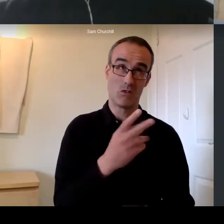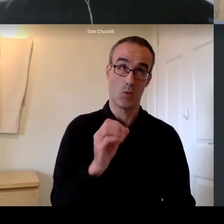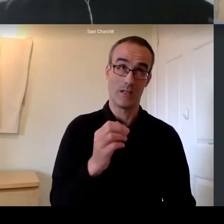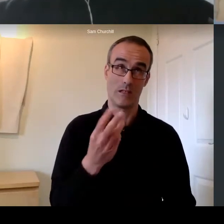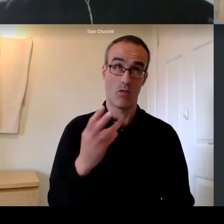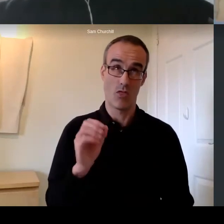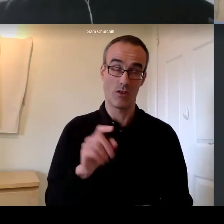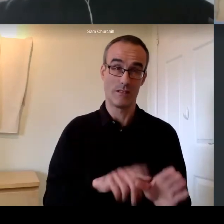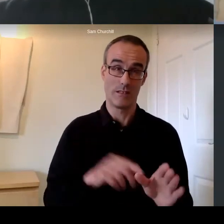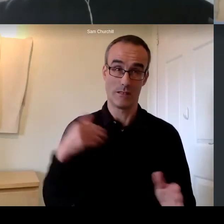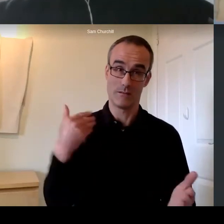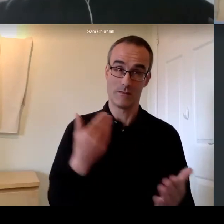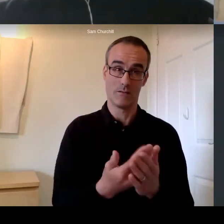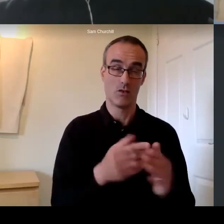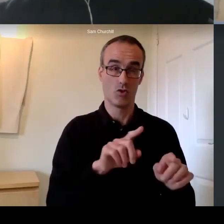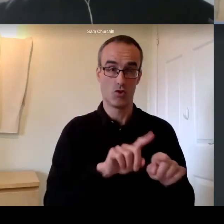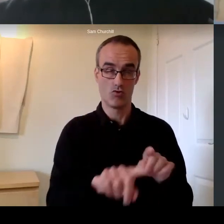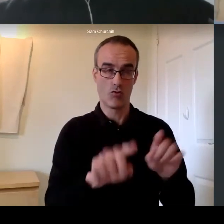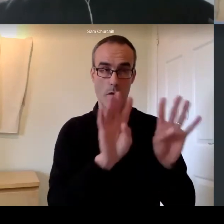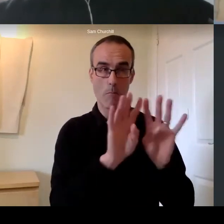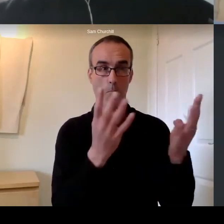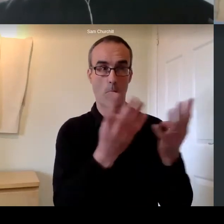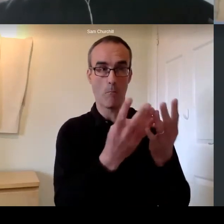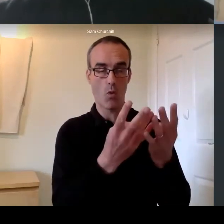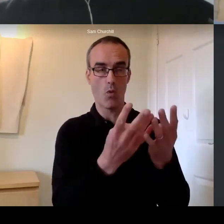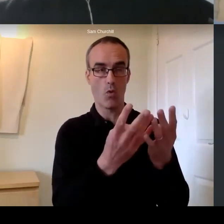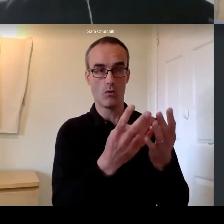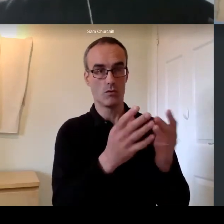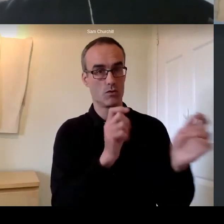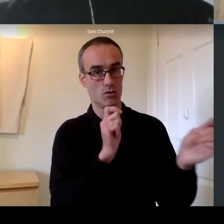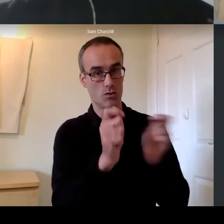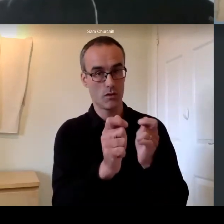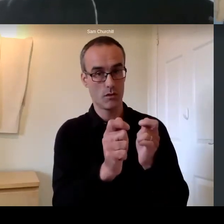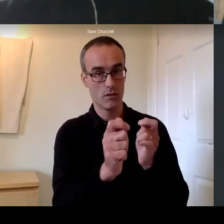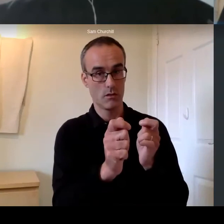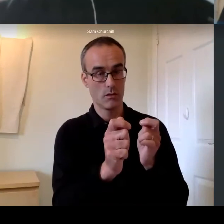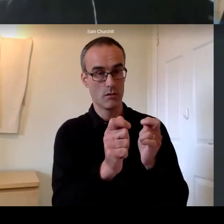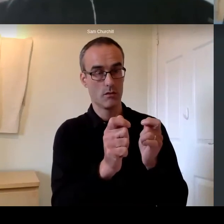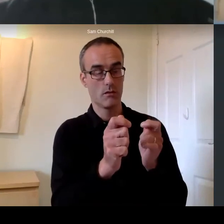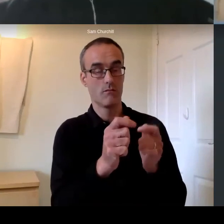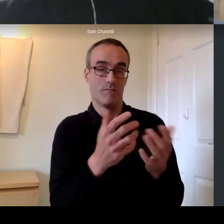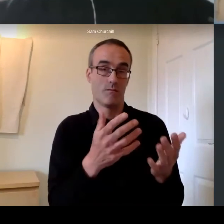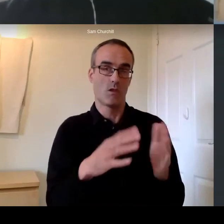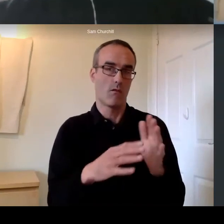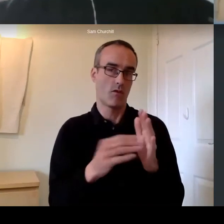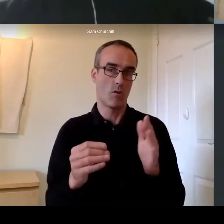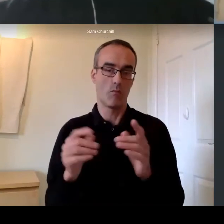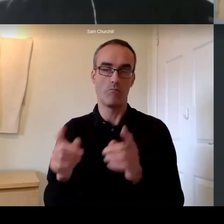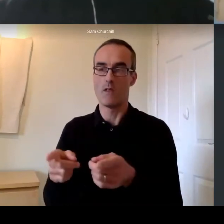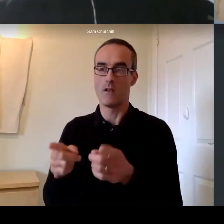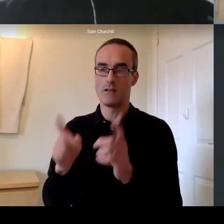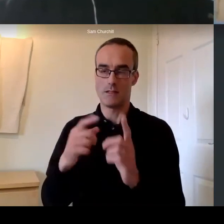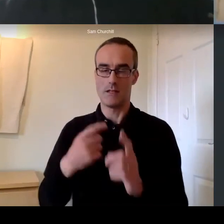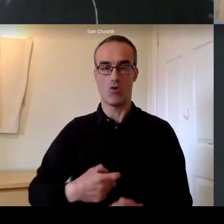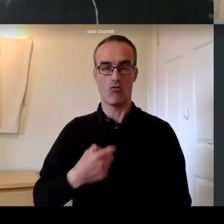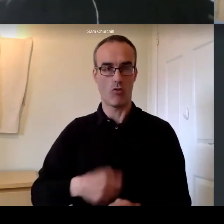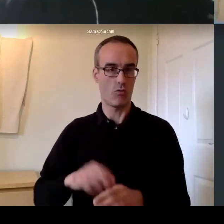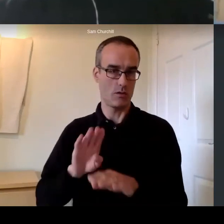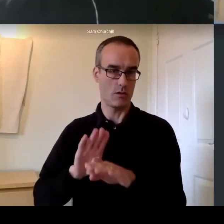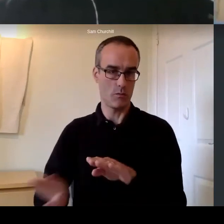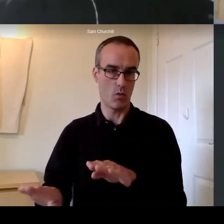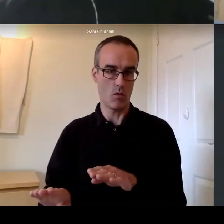within boardrooms, within senior management roles within sport, for example. But the problem that we've had is, we've had a lot